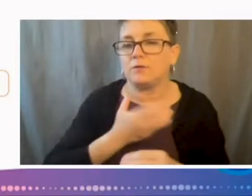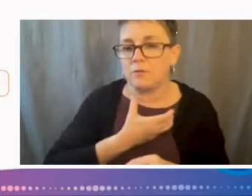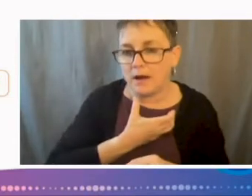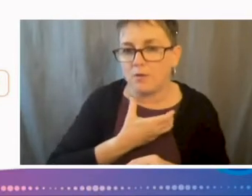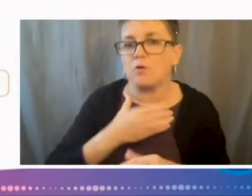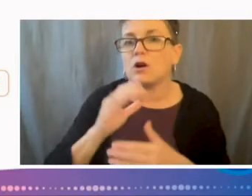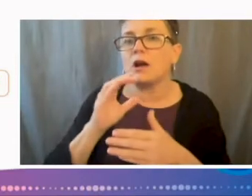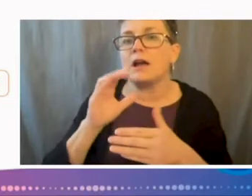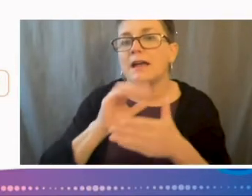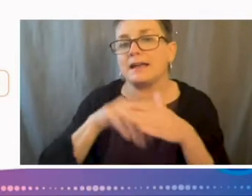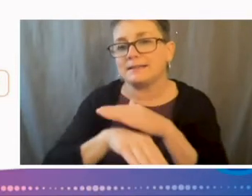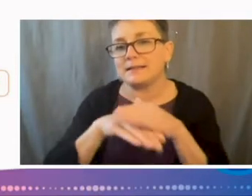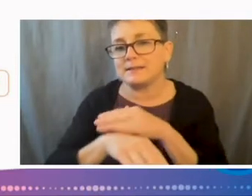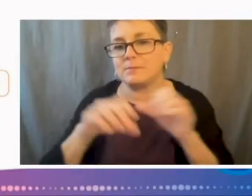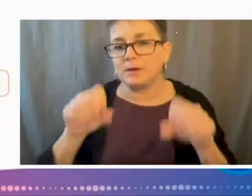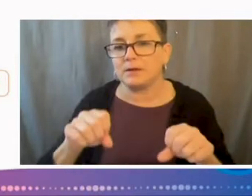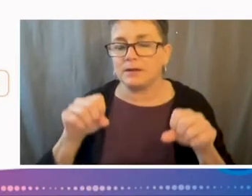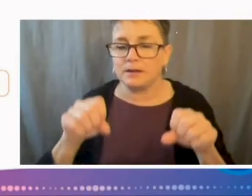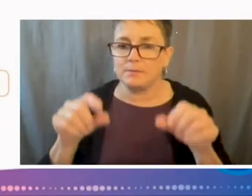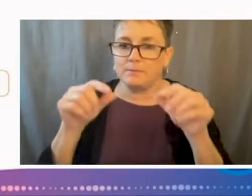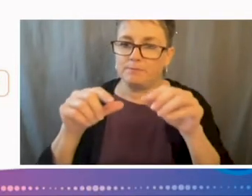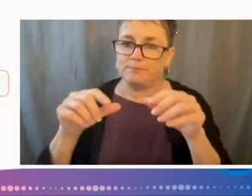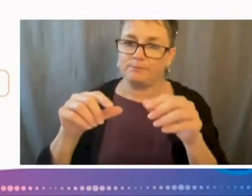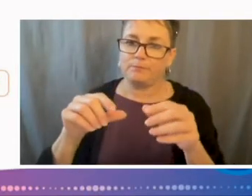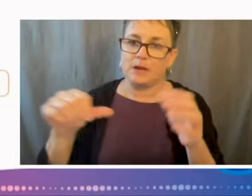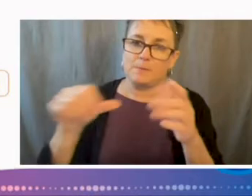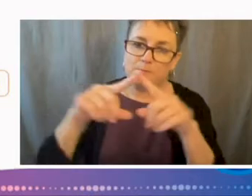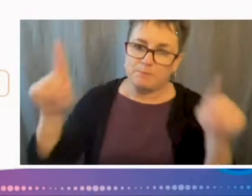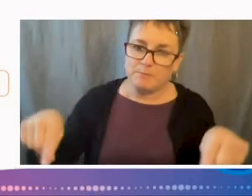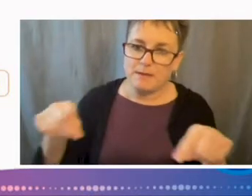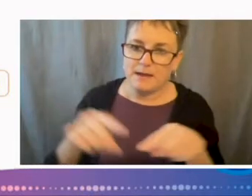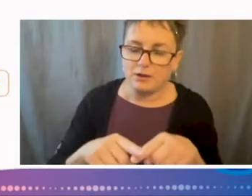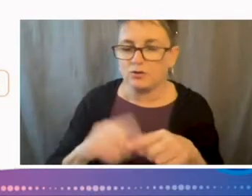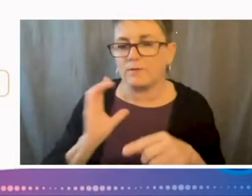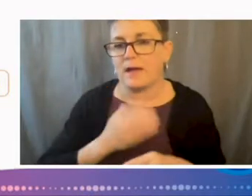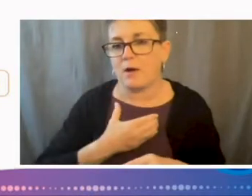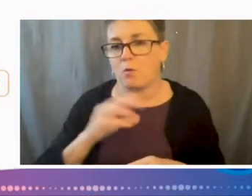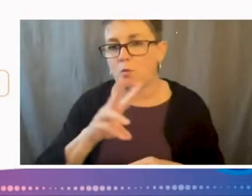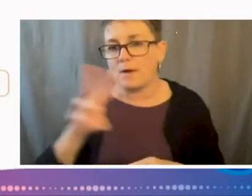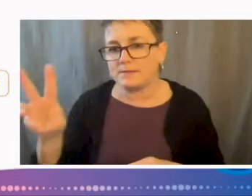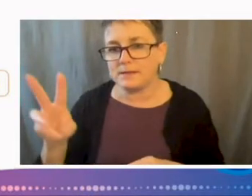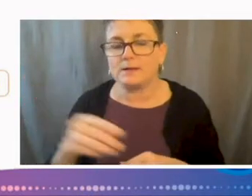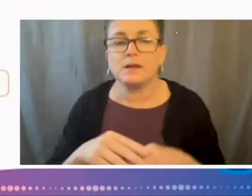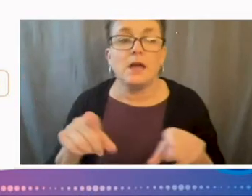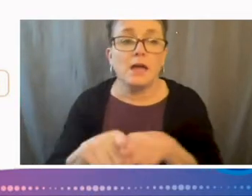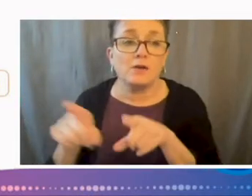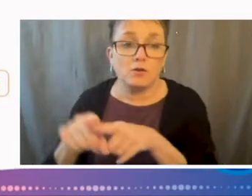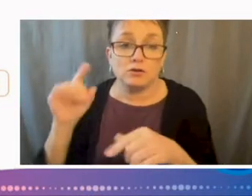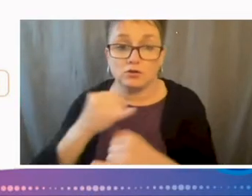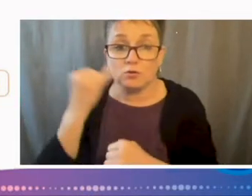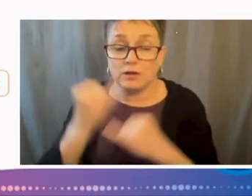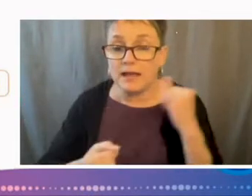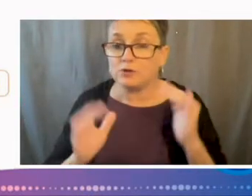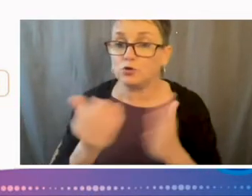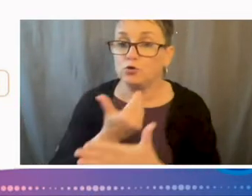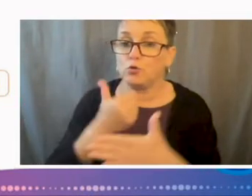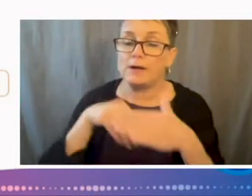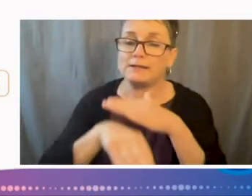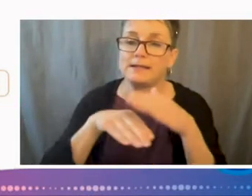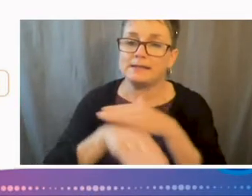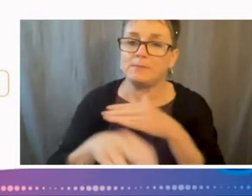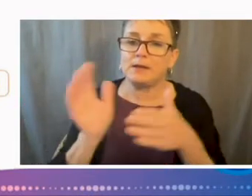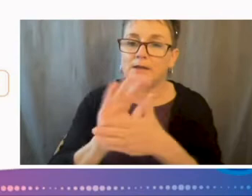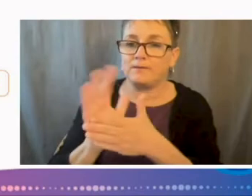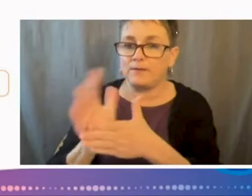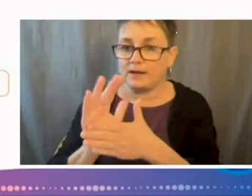Transit website. Last, but definitely not least, new accessibility videos. Another beneficial component